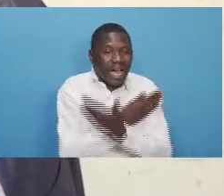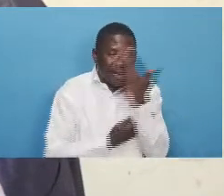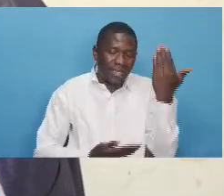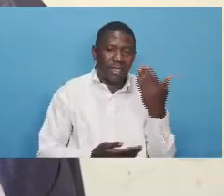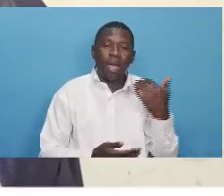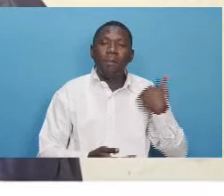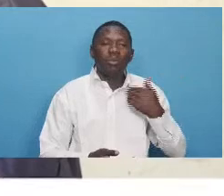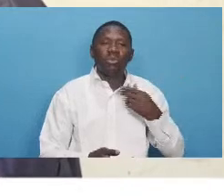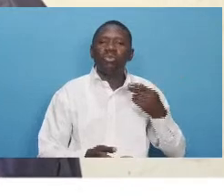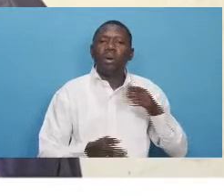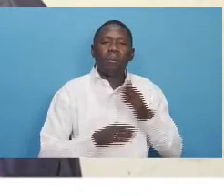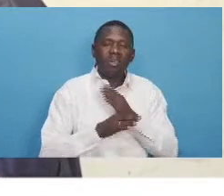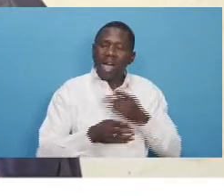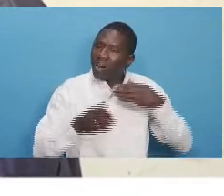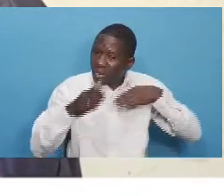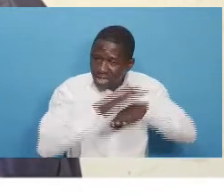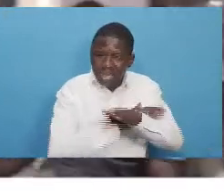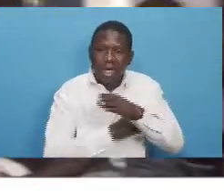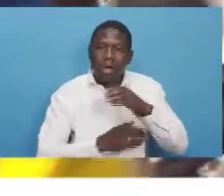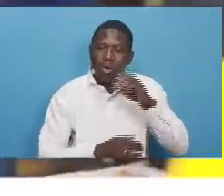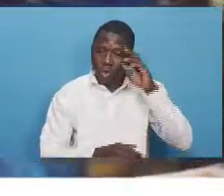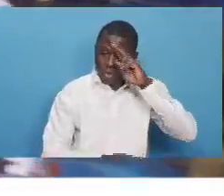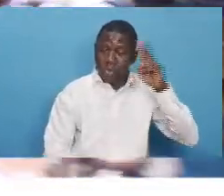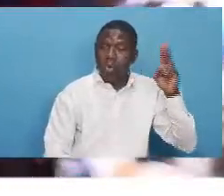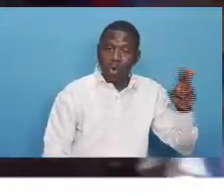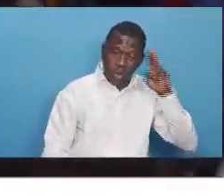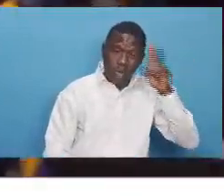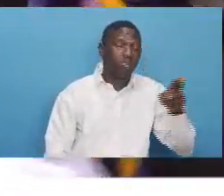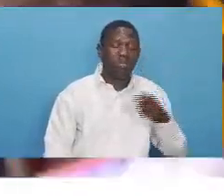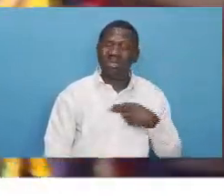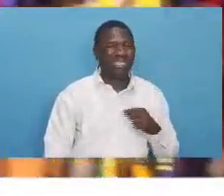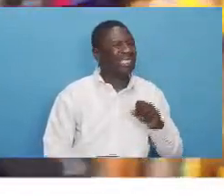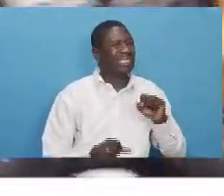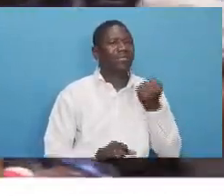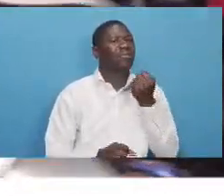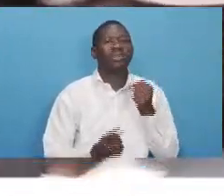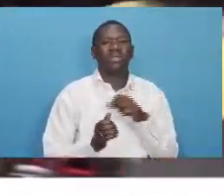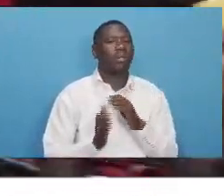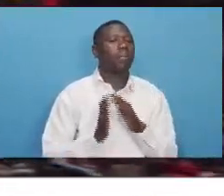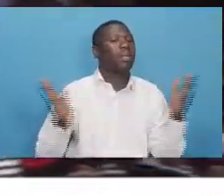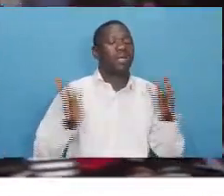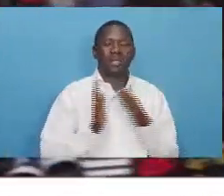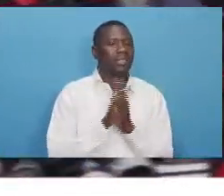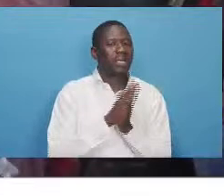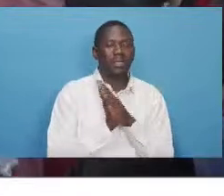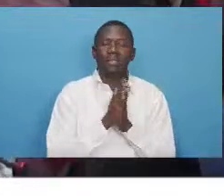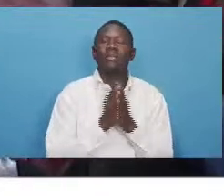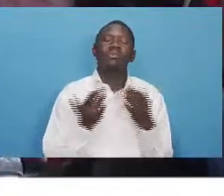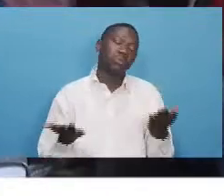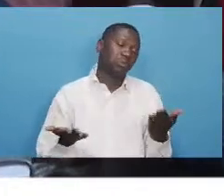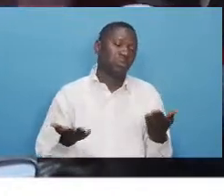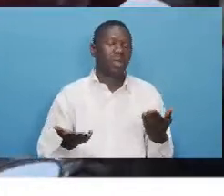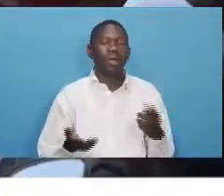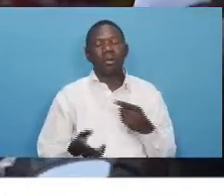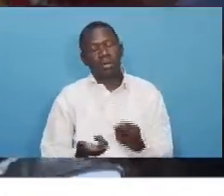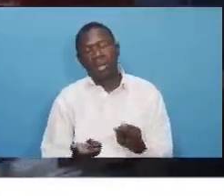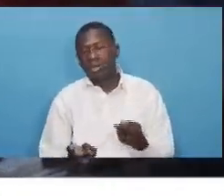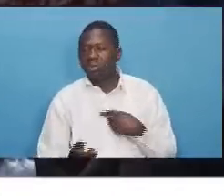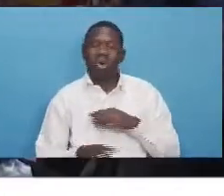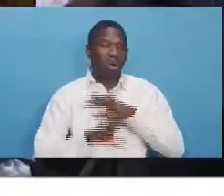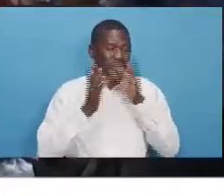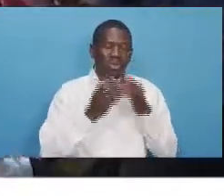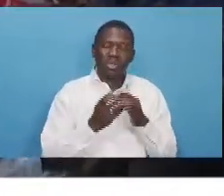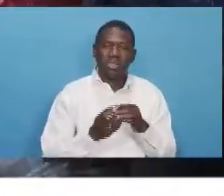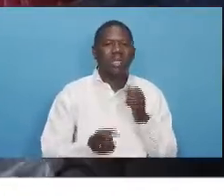their compounds is always a problem. So as a management, we recommended that we will hold on to at least make it